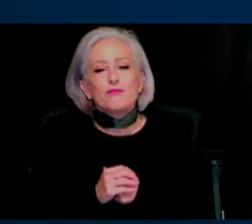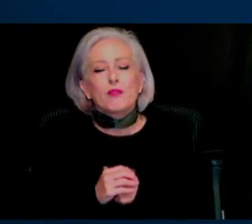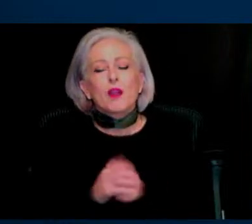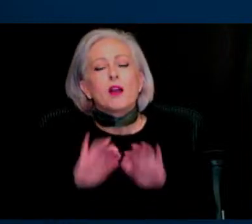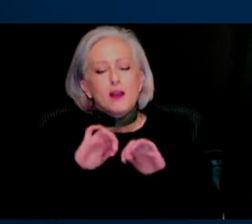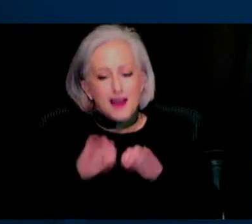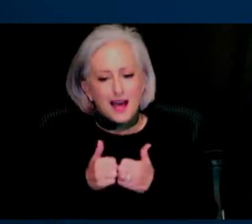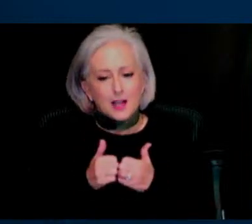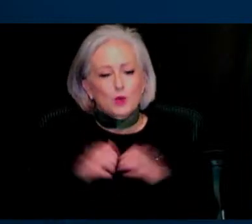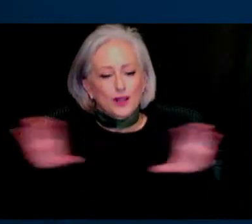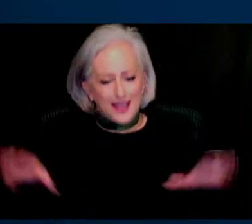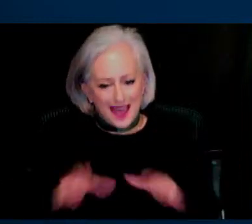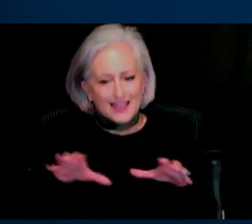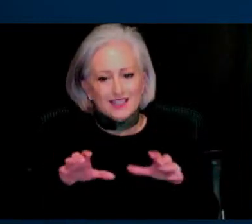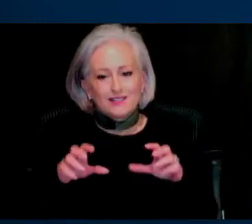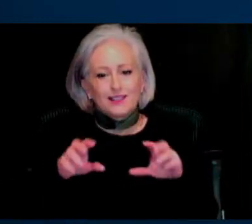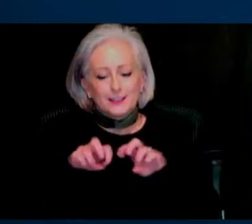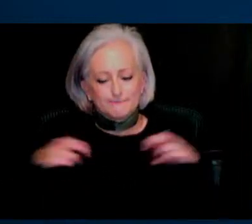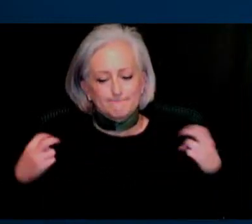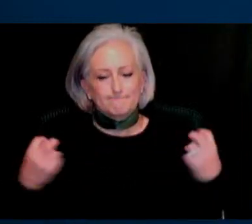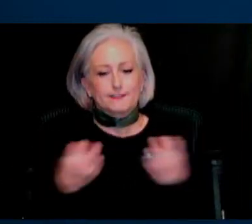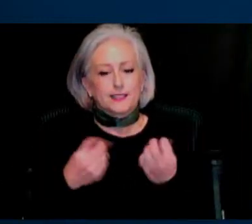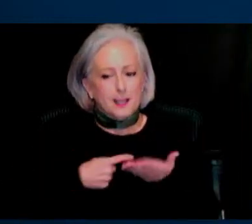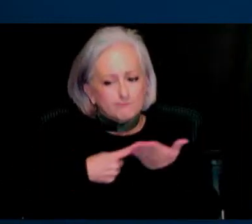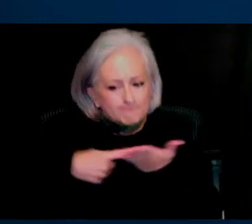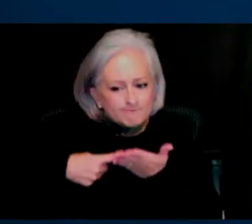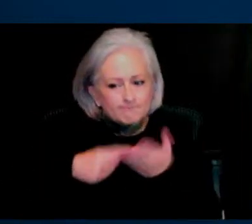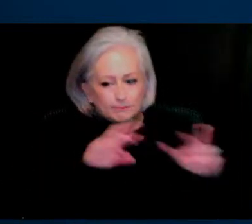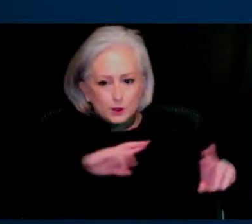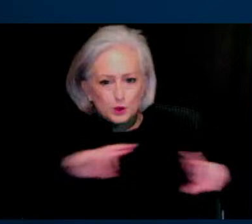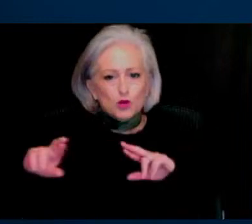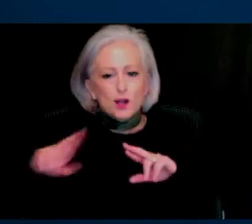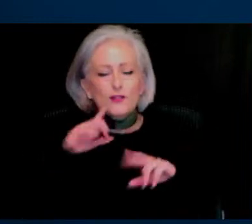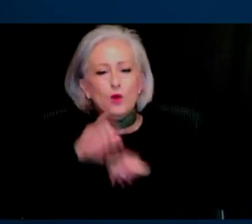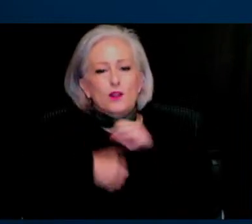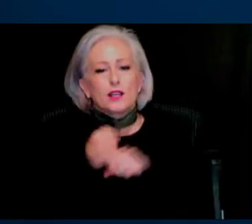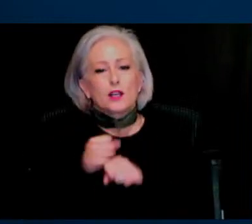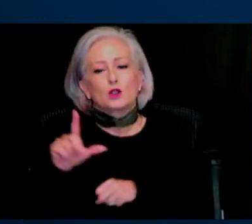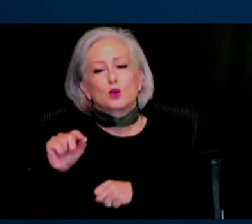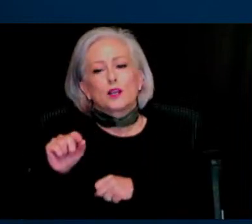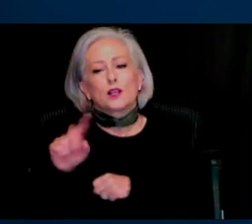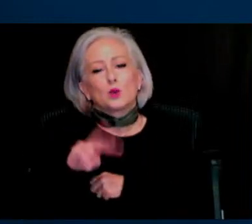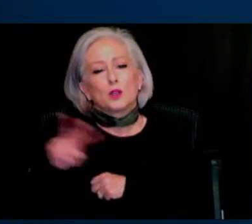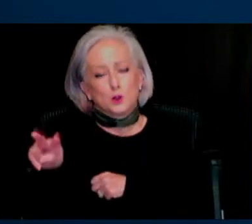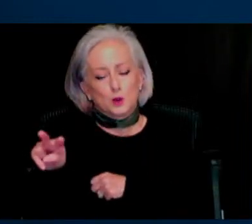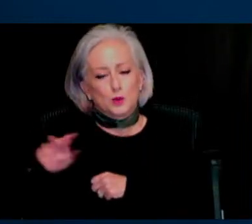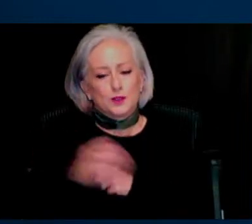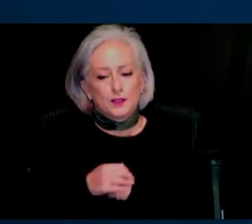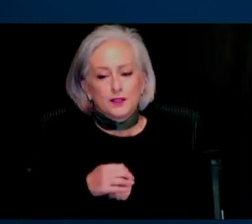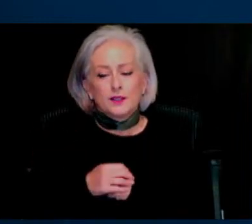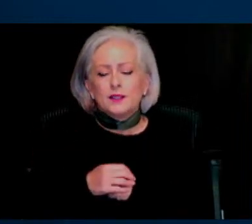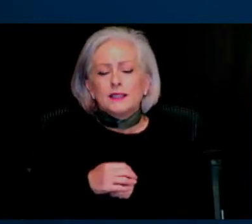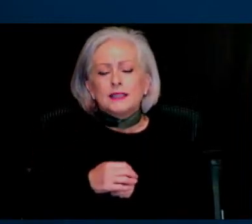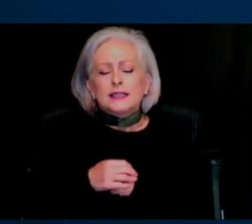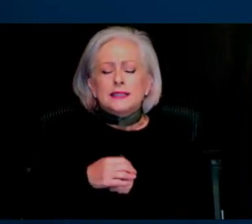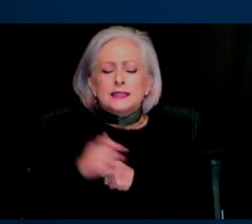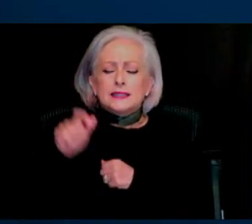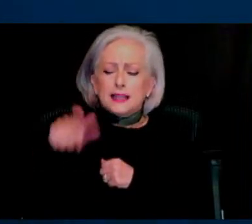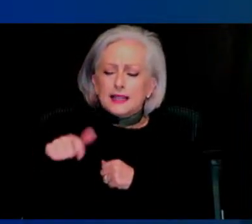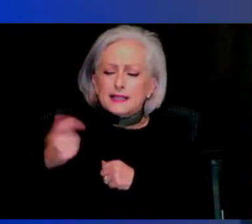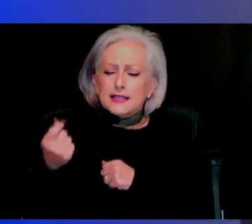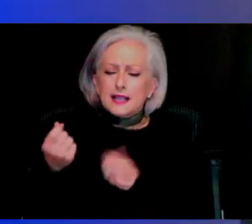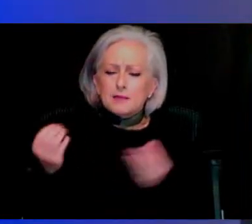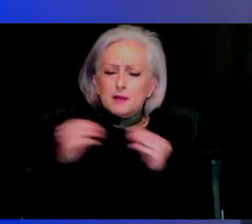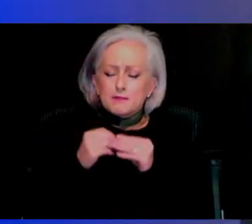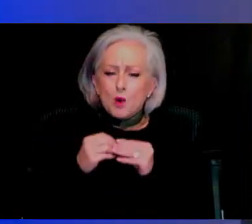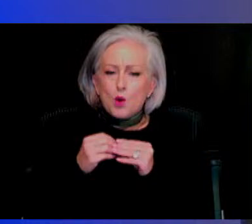a family and get ready for 2022? Yeah. And I'm going to use this that I use a lot, and this is a new normal. I think we thought that COVID would be over in 21,